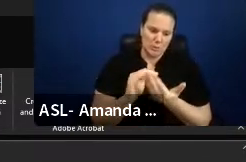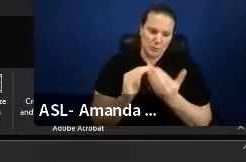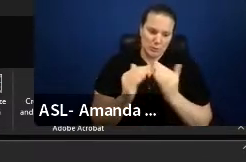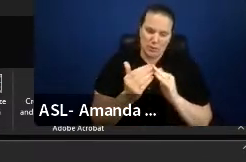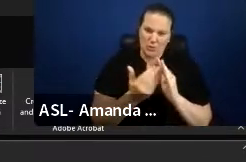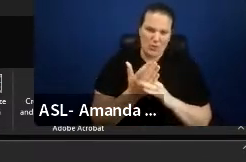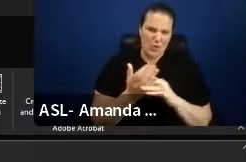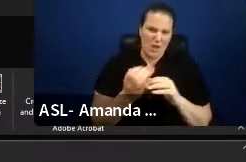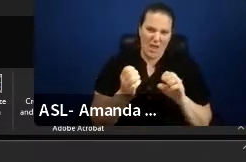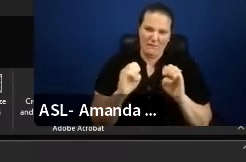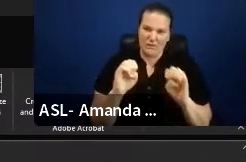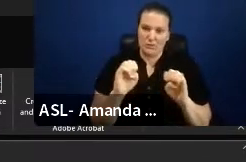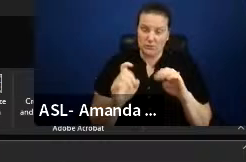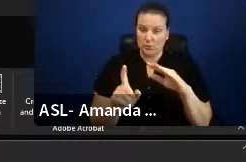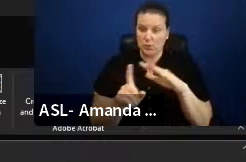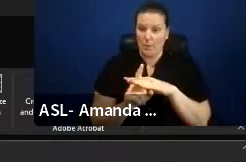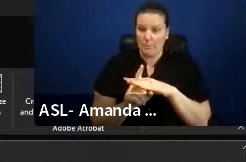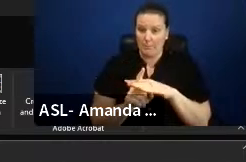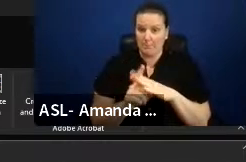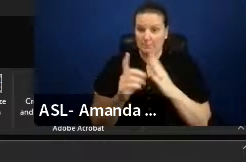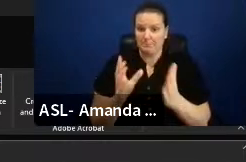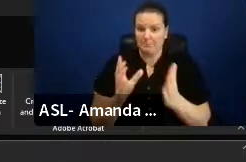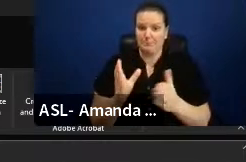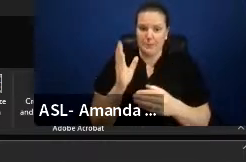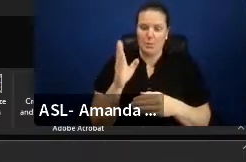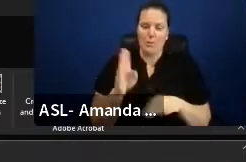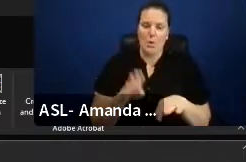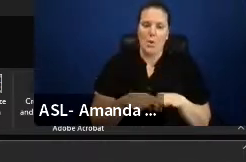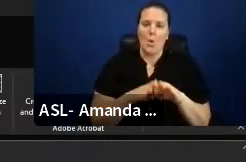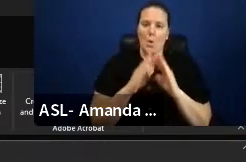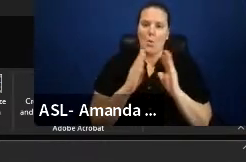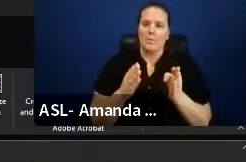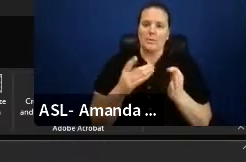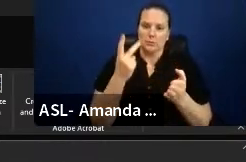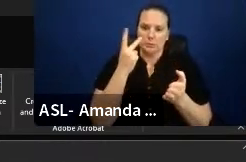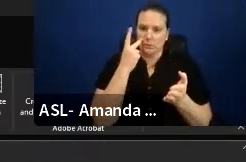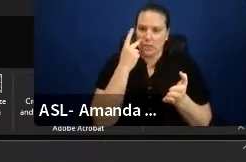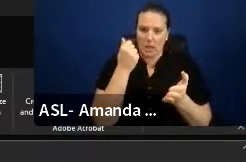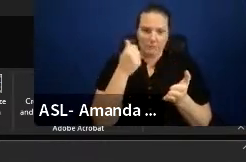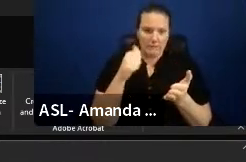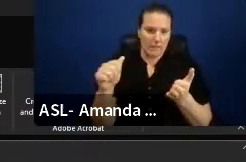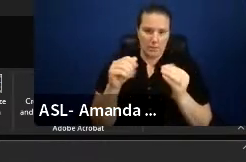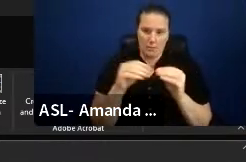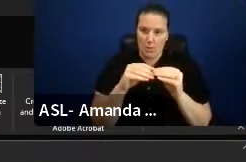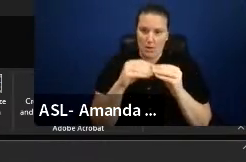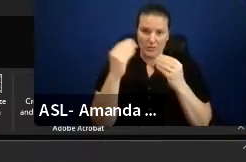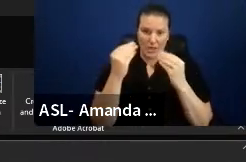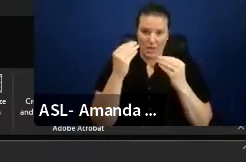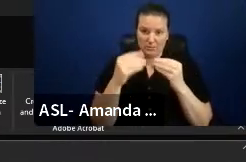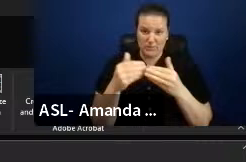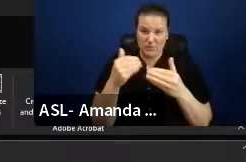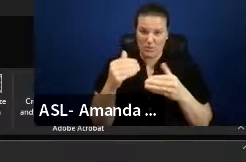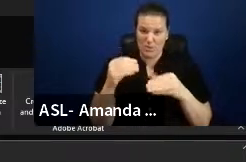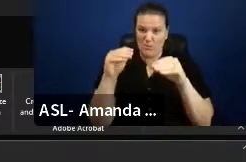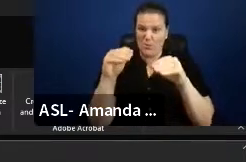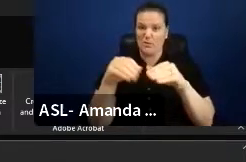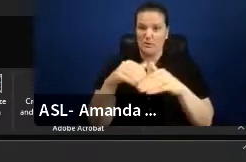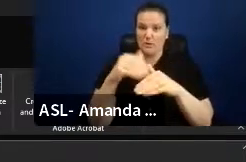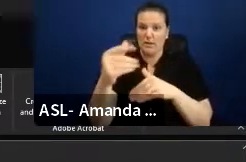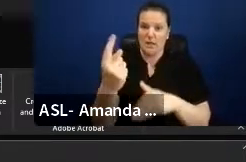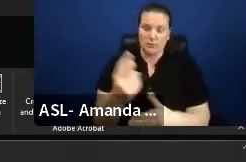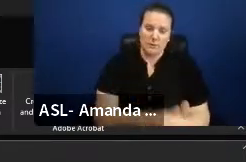any efforts that come up. And so I will open this up to see if there are any additional thoughts here before we move to the next.